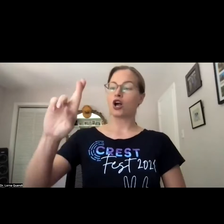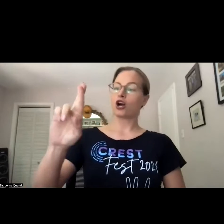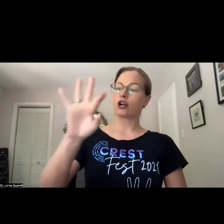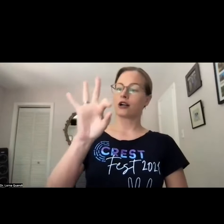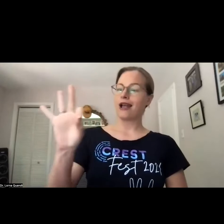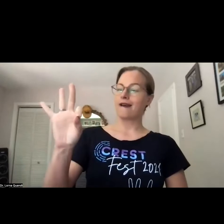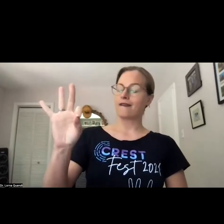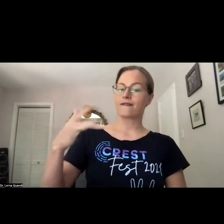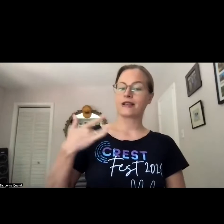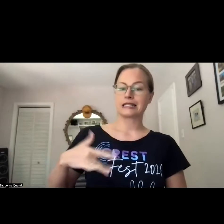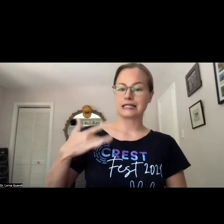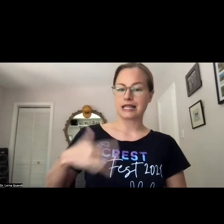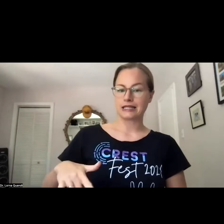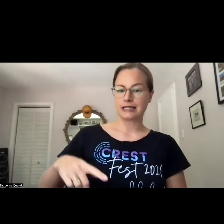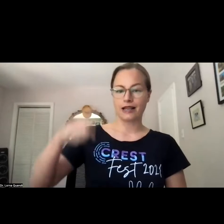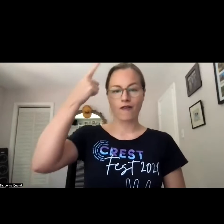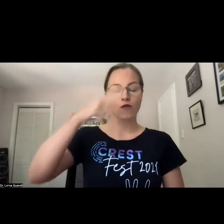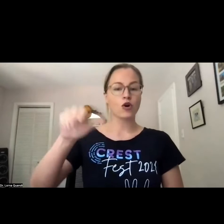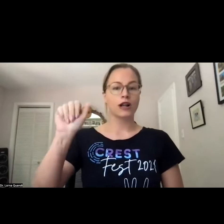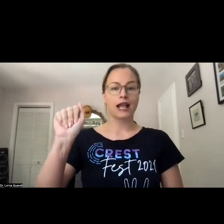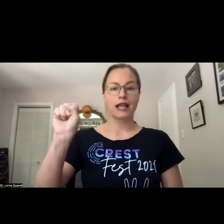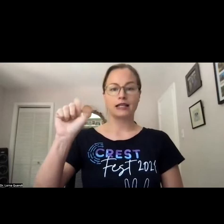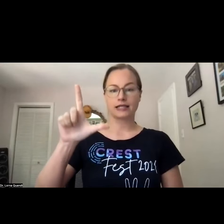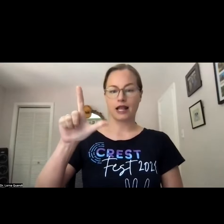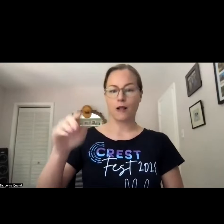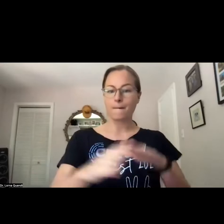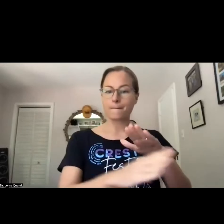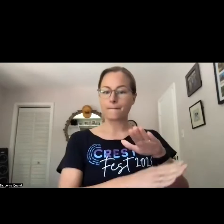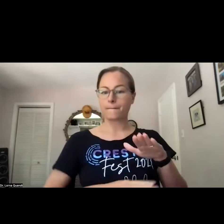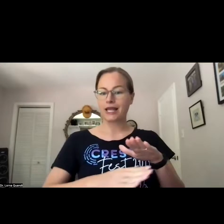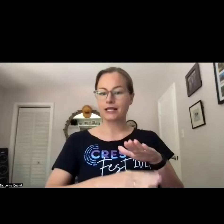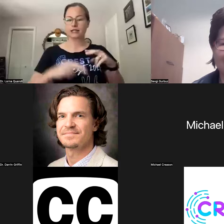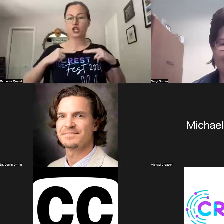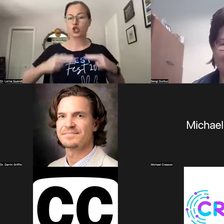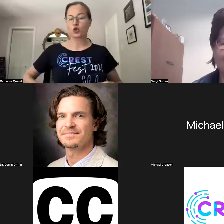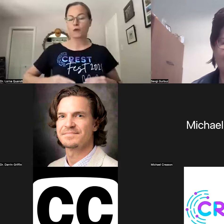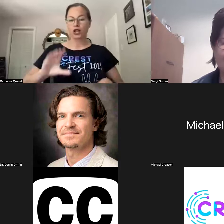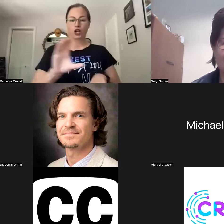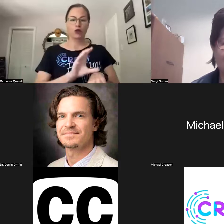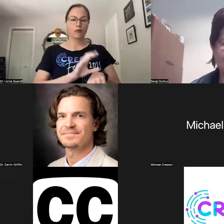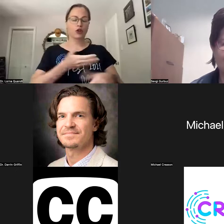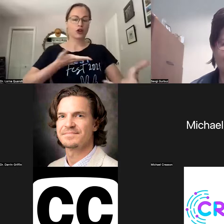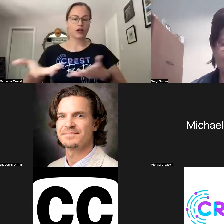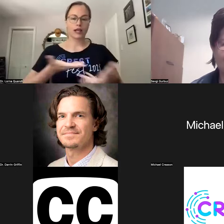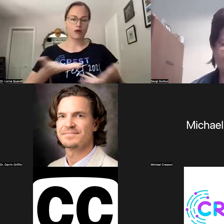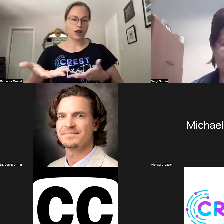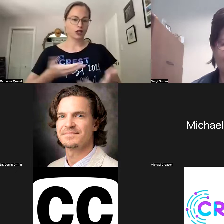Today, her presentation is entitled RF Sensing for